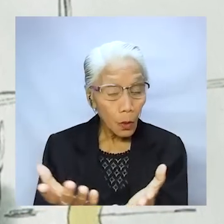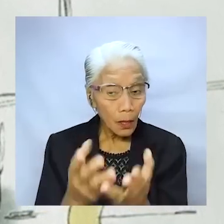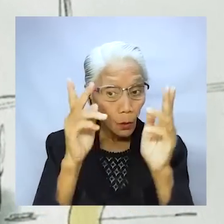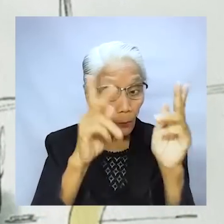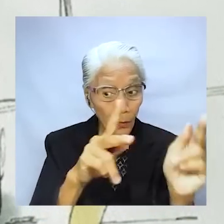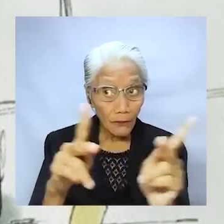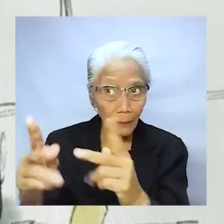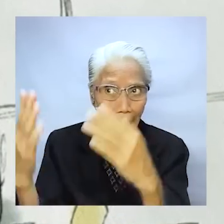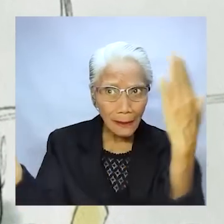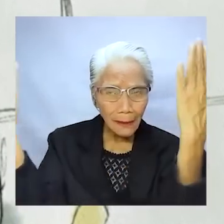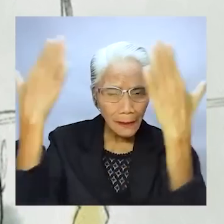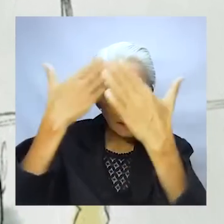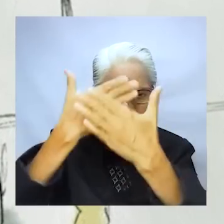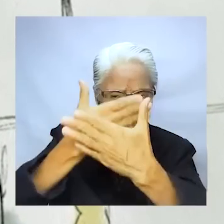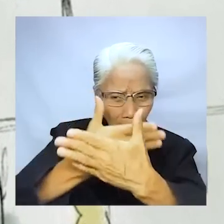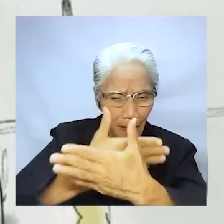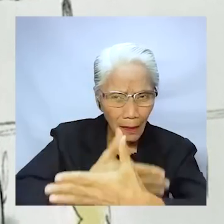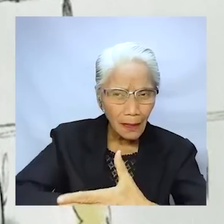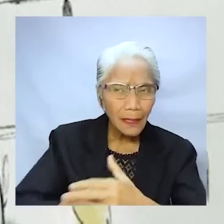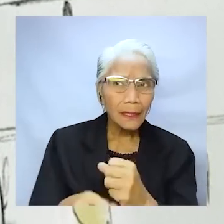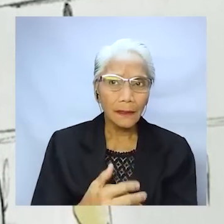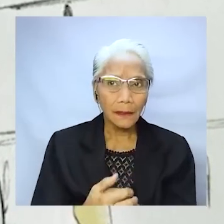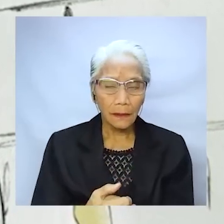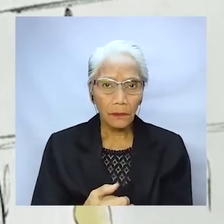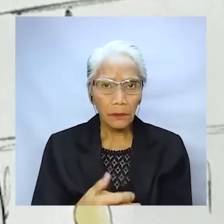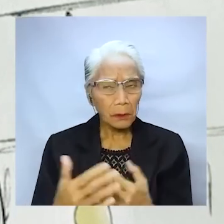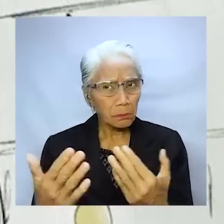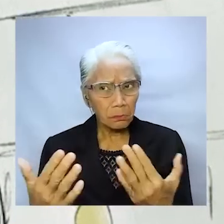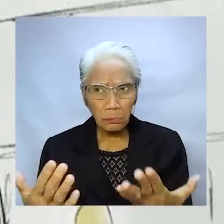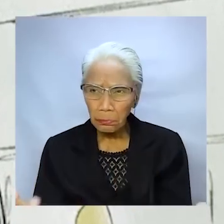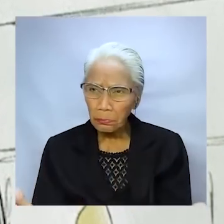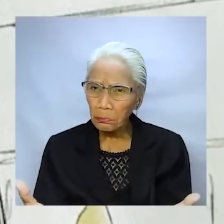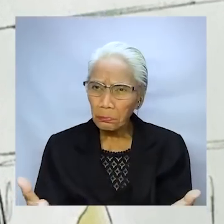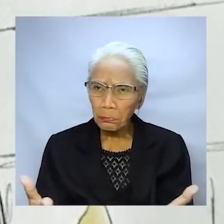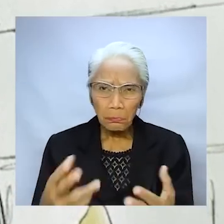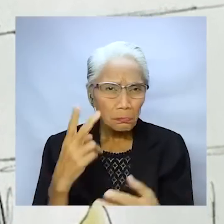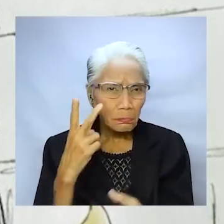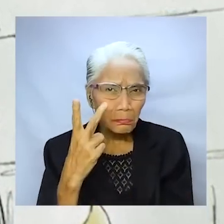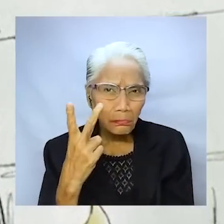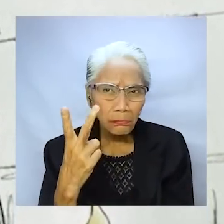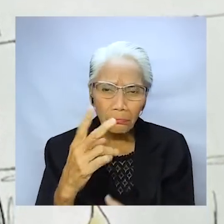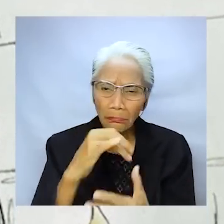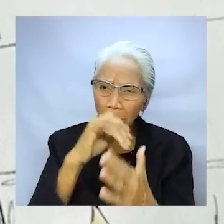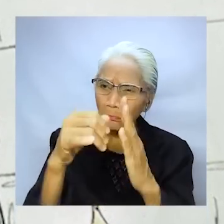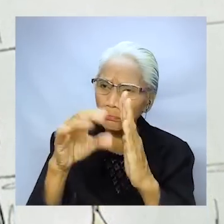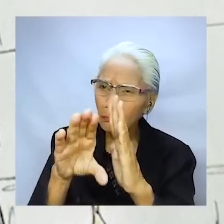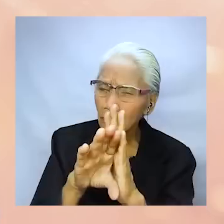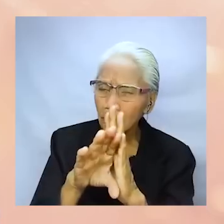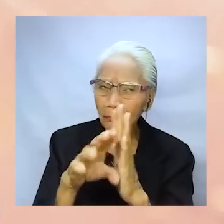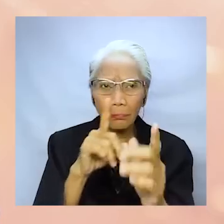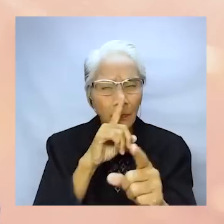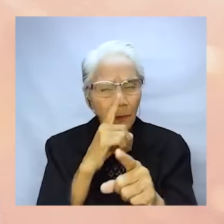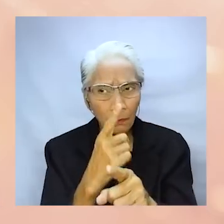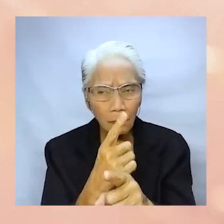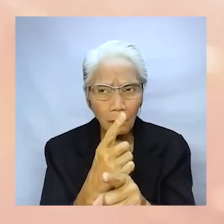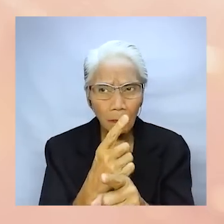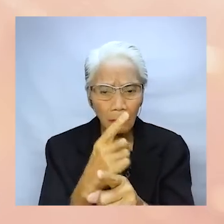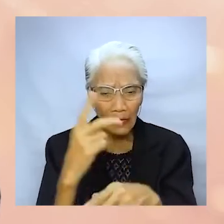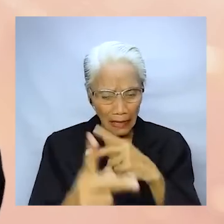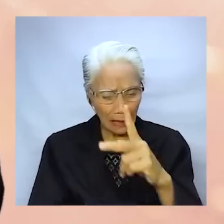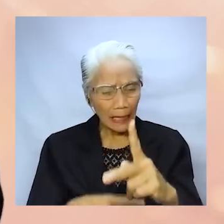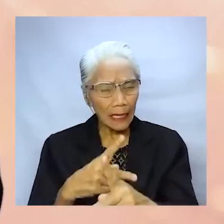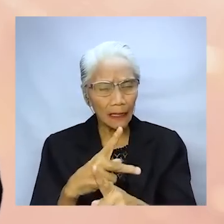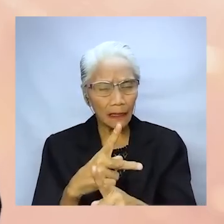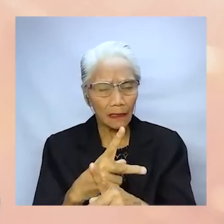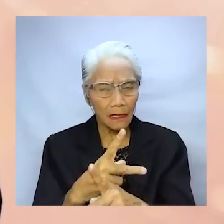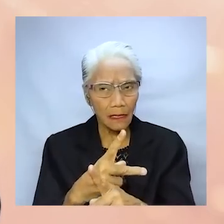darkness, often refuses to see. Justice, truth, kindness. So let us be